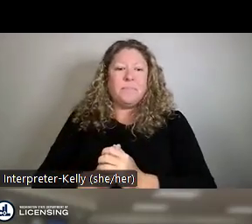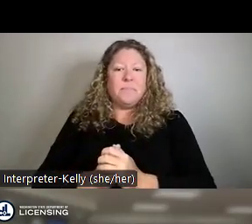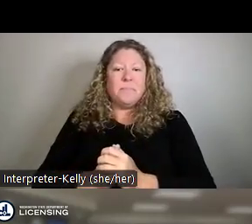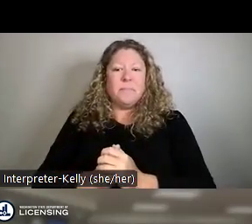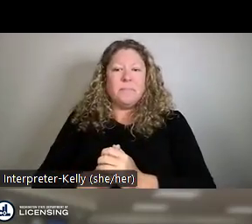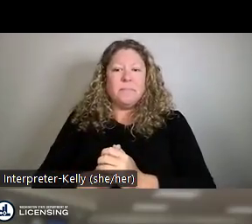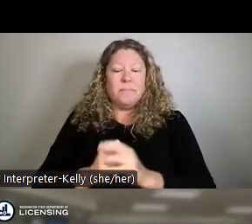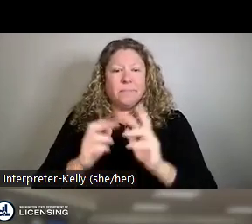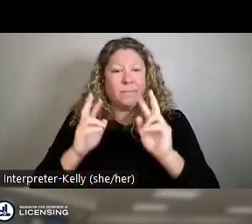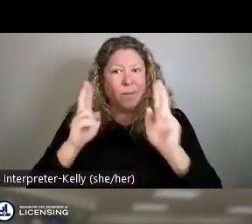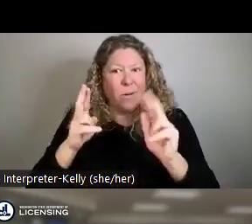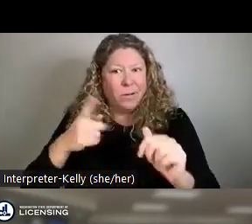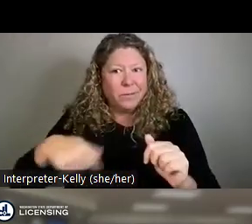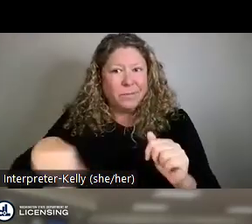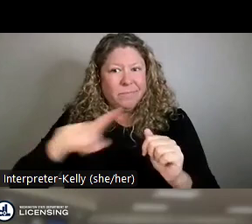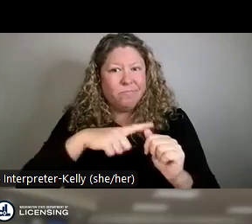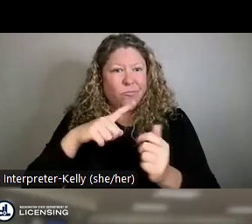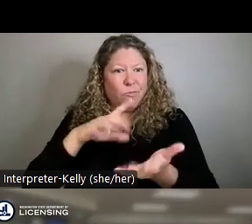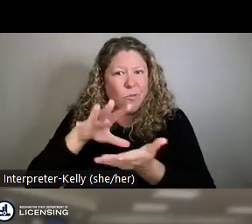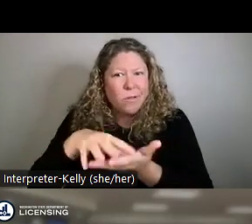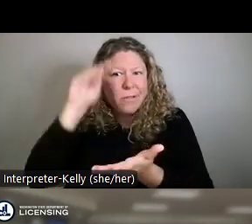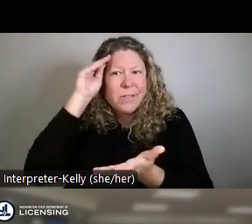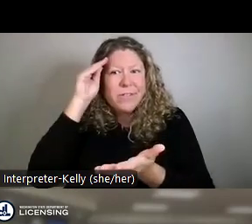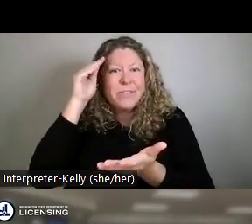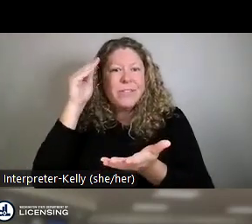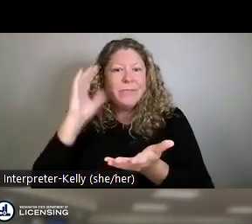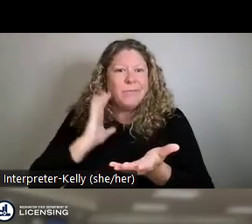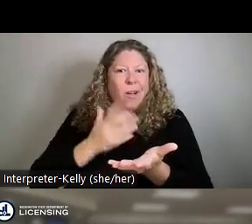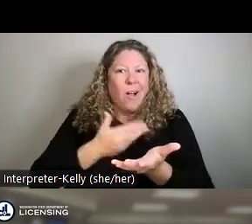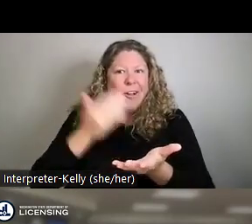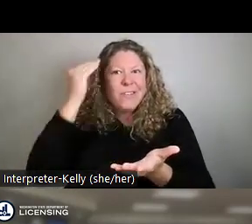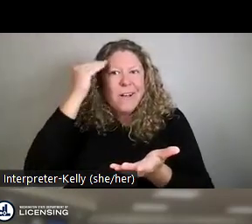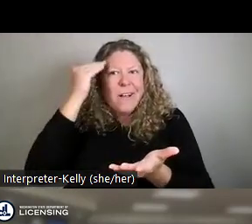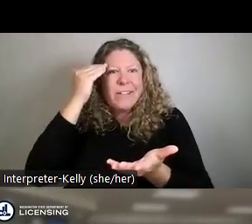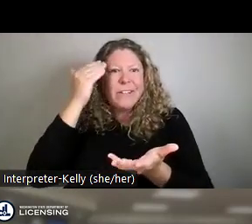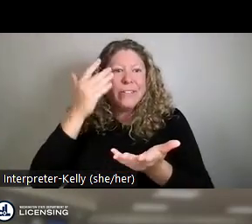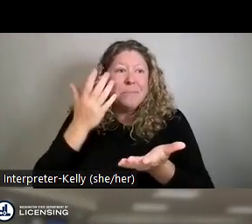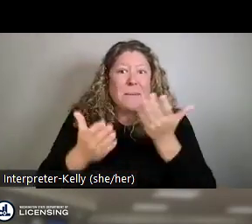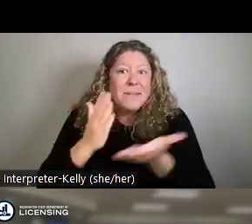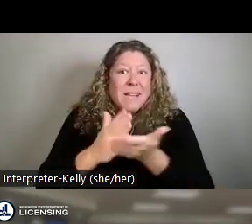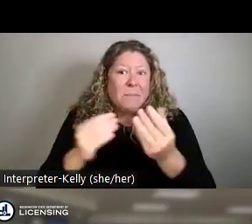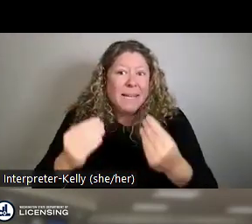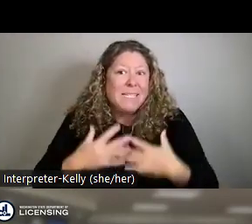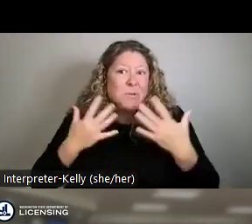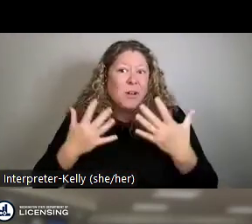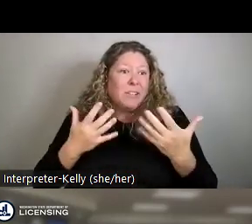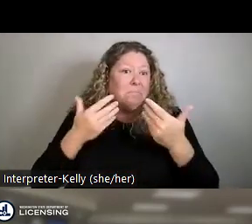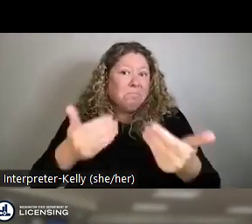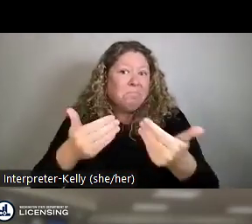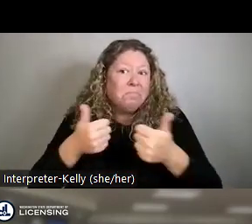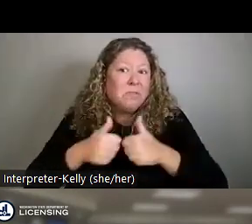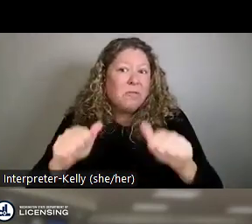gained through our case study today some knowledge and some inspiration to try customer journey mapping within your